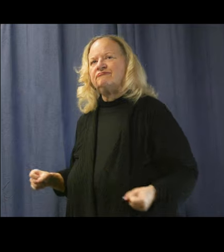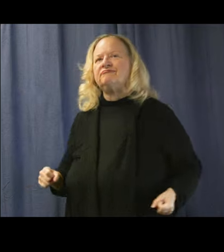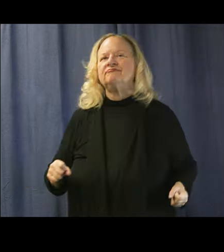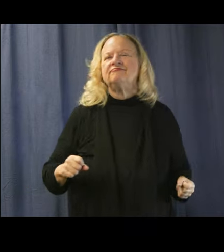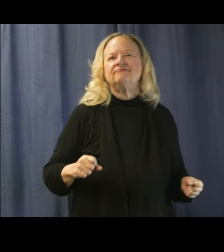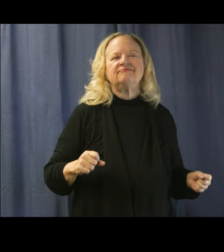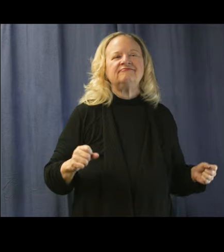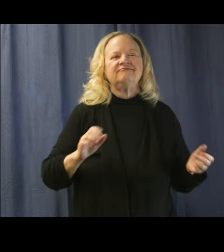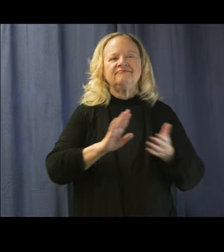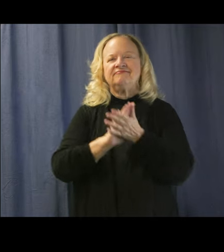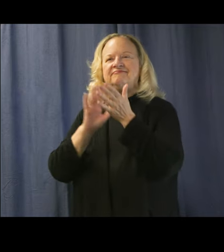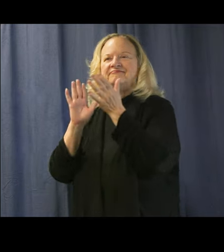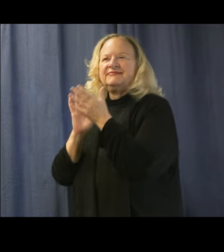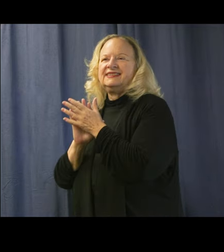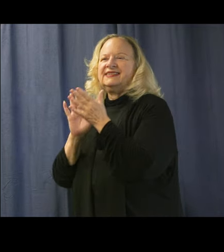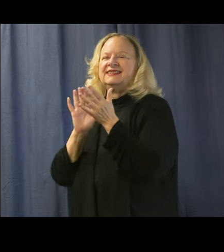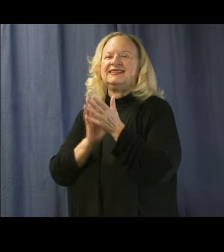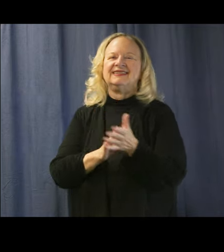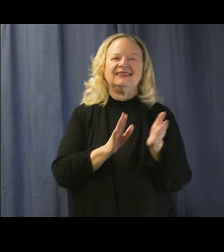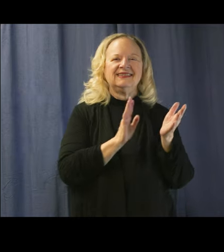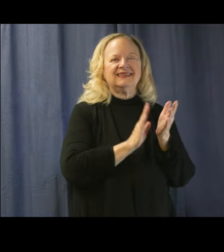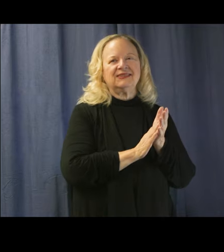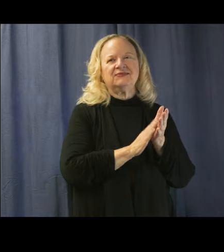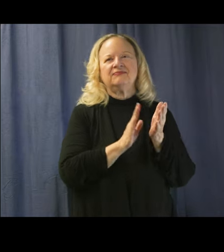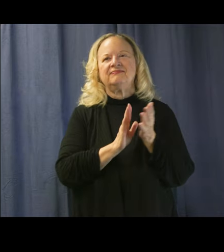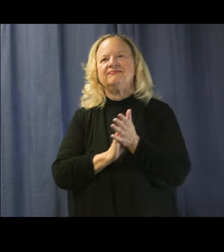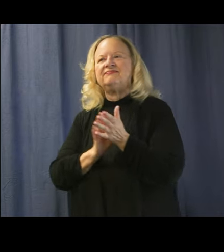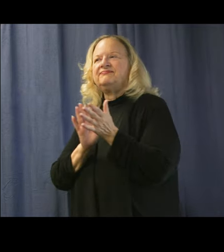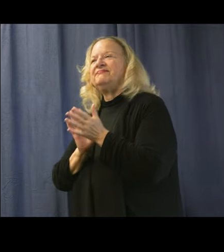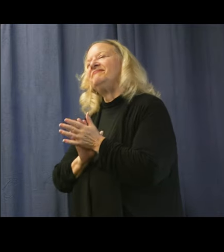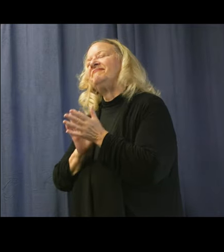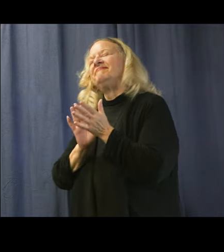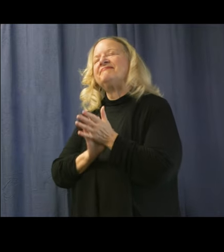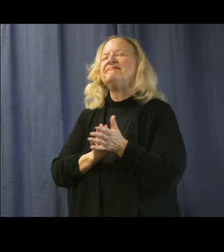praise. Let's give him some praise.